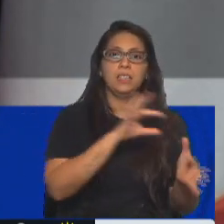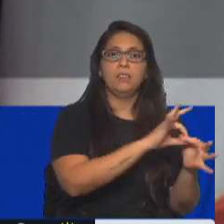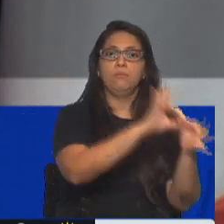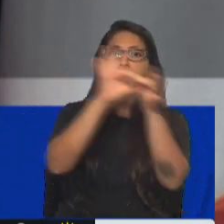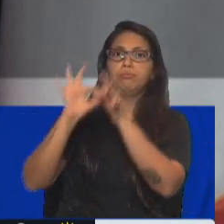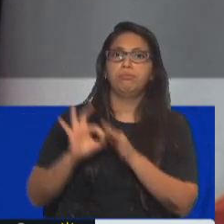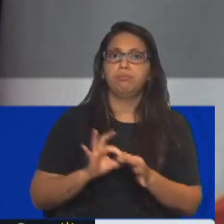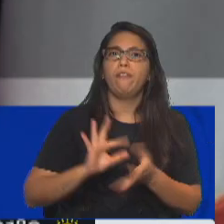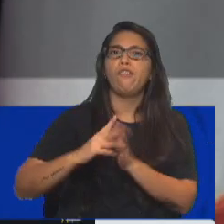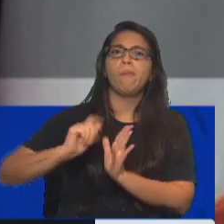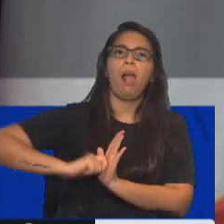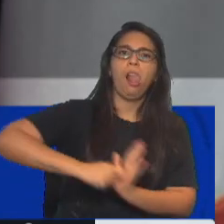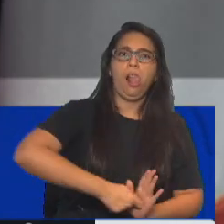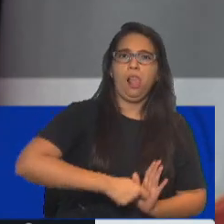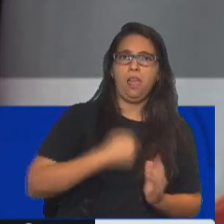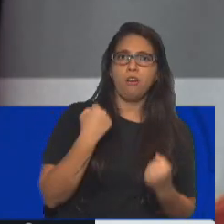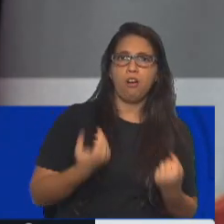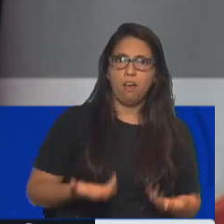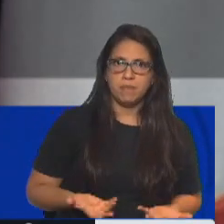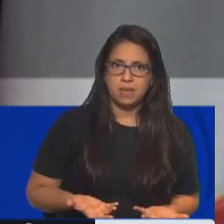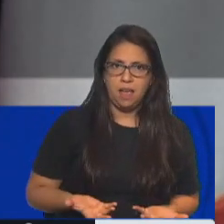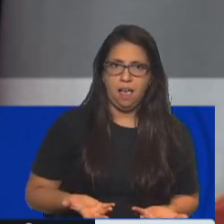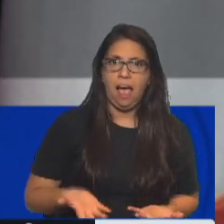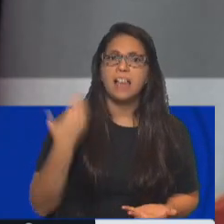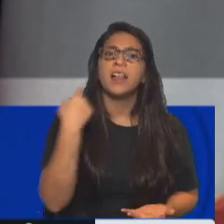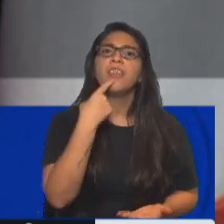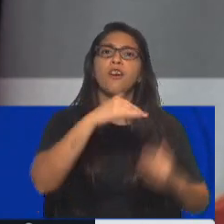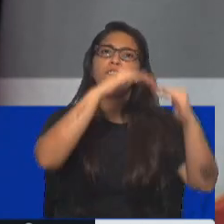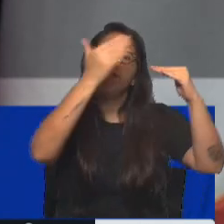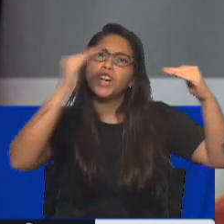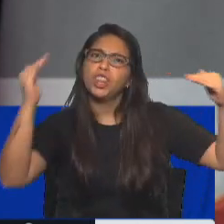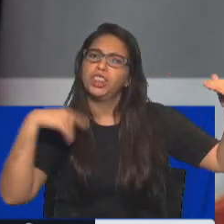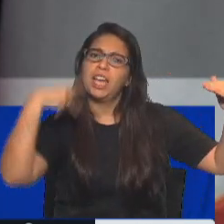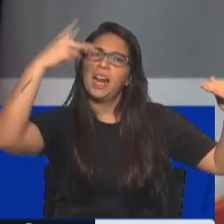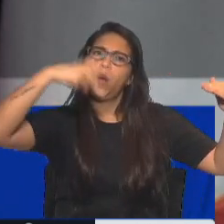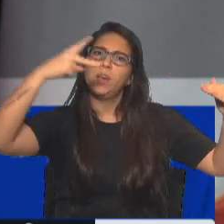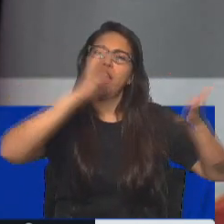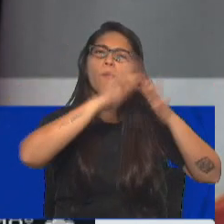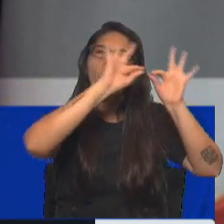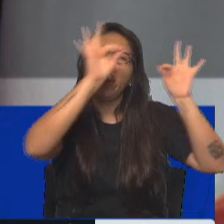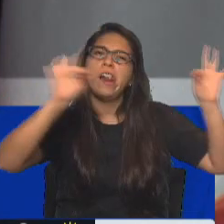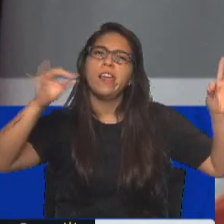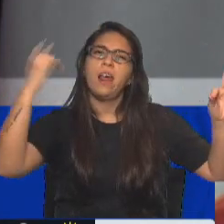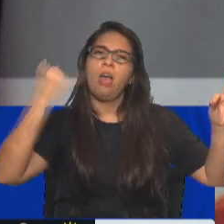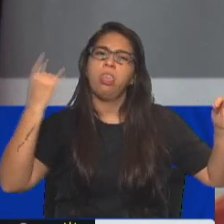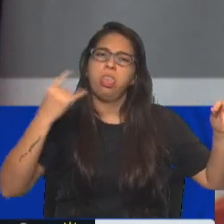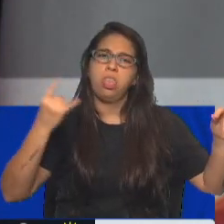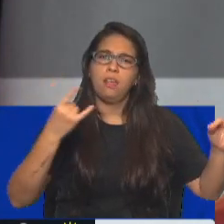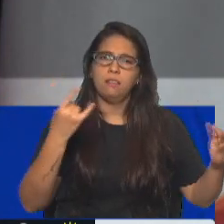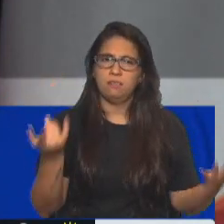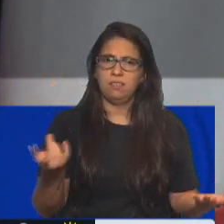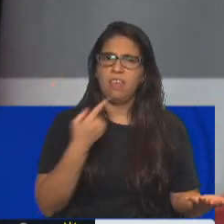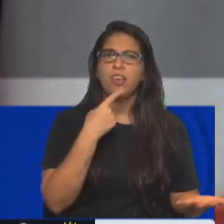coercion. Yesterday, he called our border a fictional line and repeated his disrespectful 51st